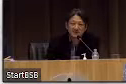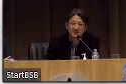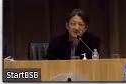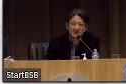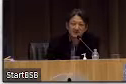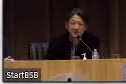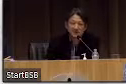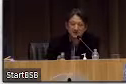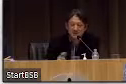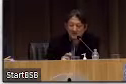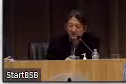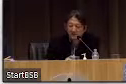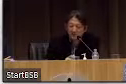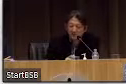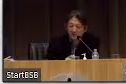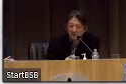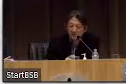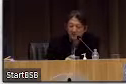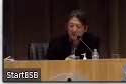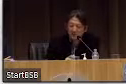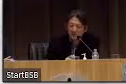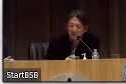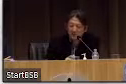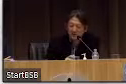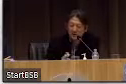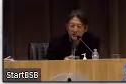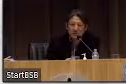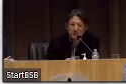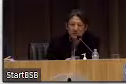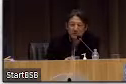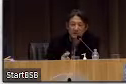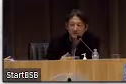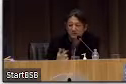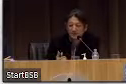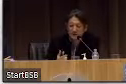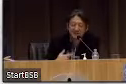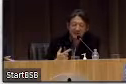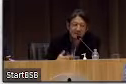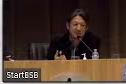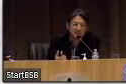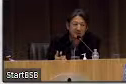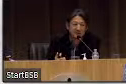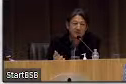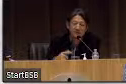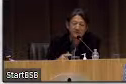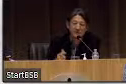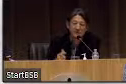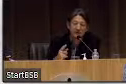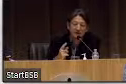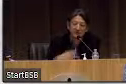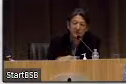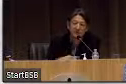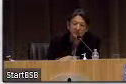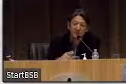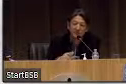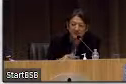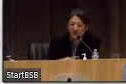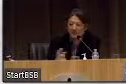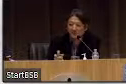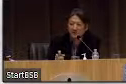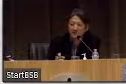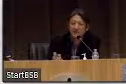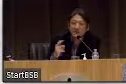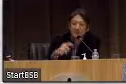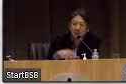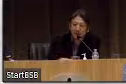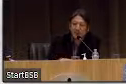in June of 2020, and this bed system that we built served as